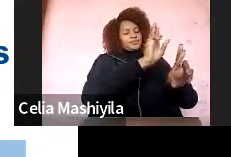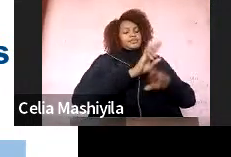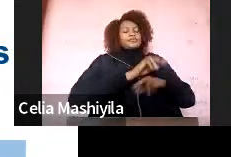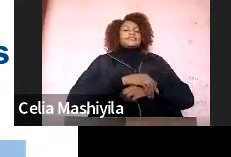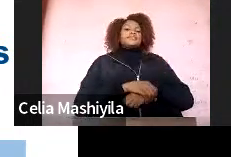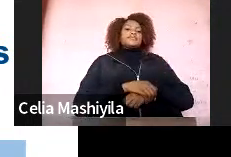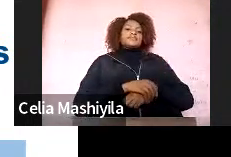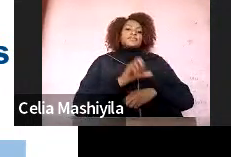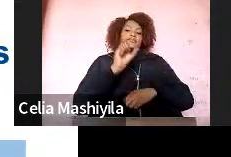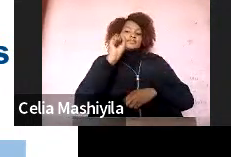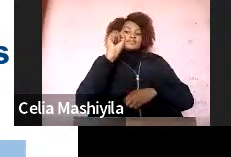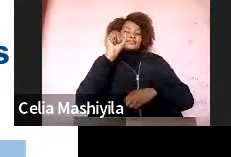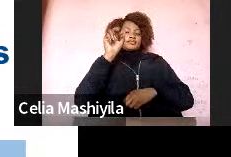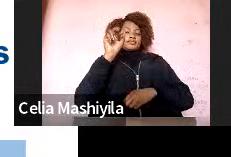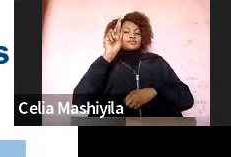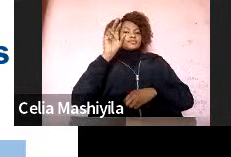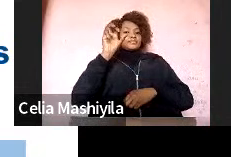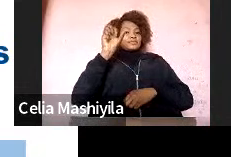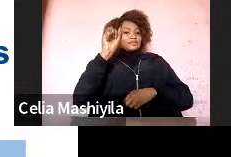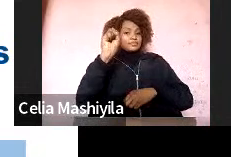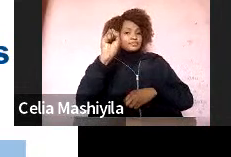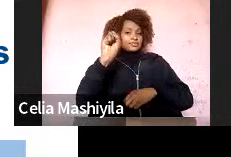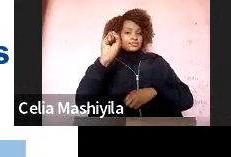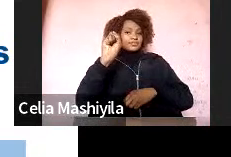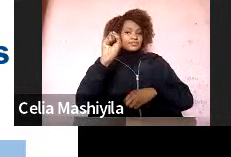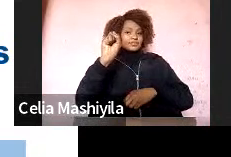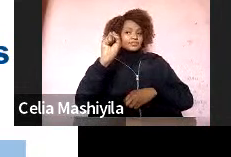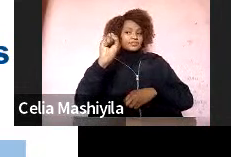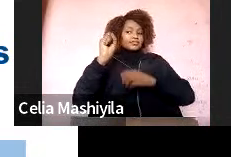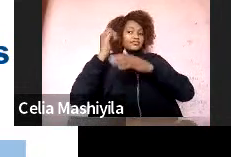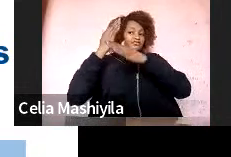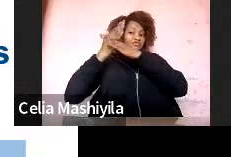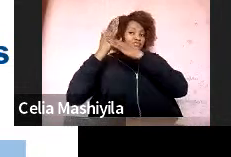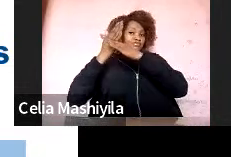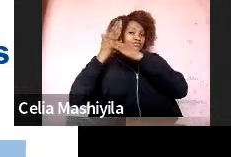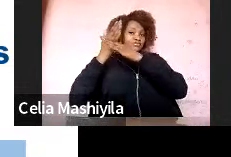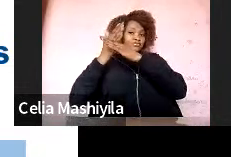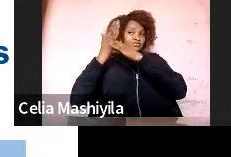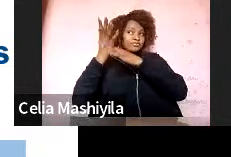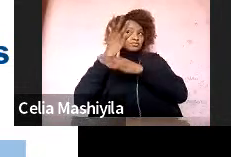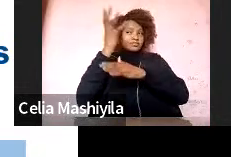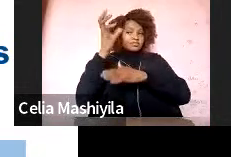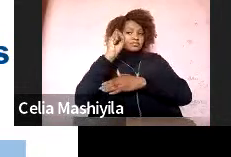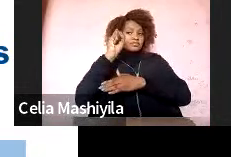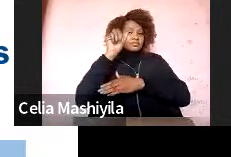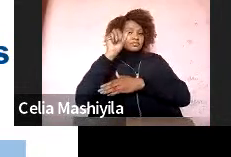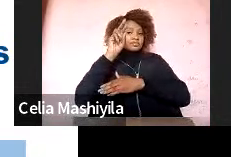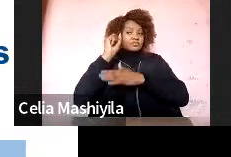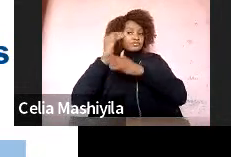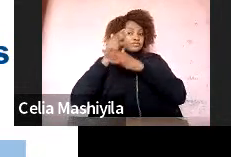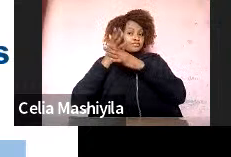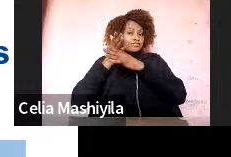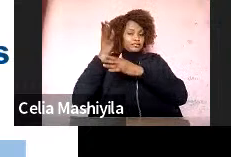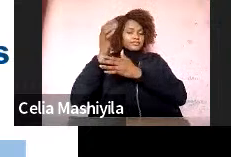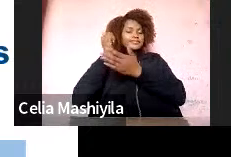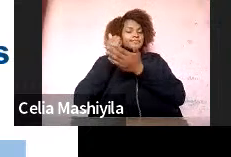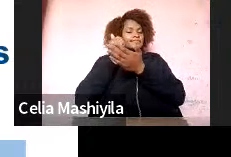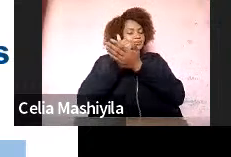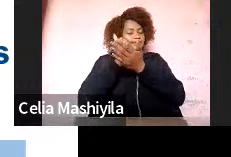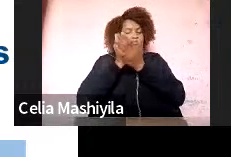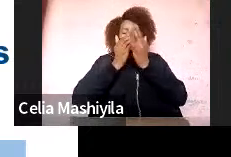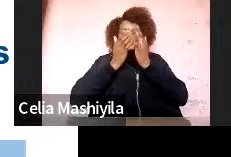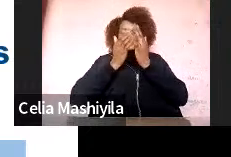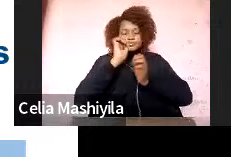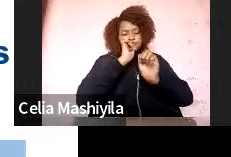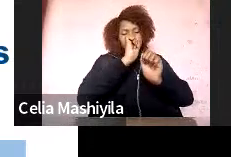To be respected by all SARS officials. At all times, they should show